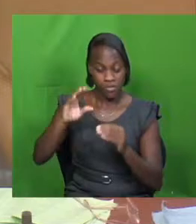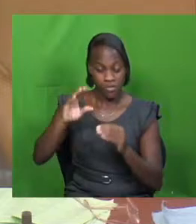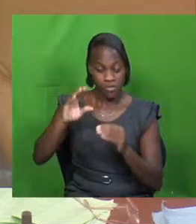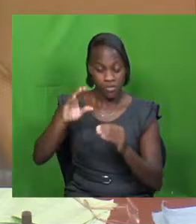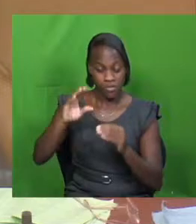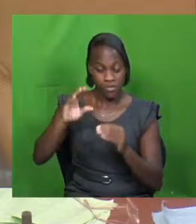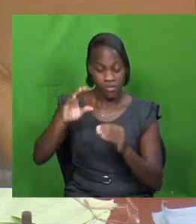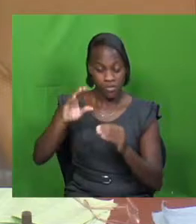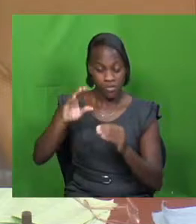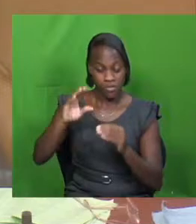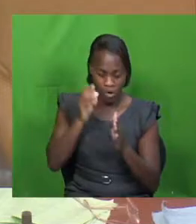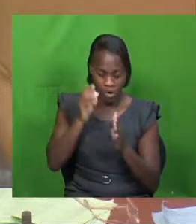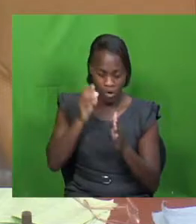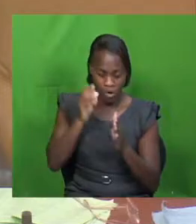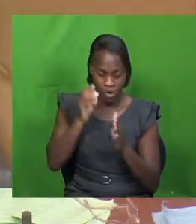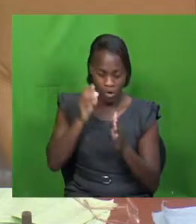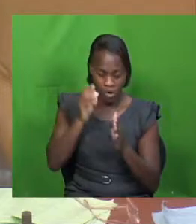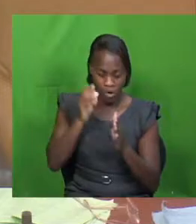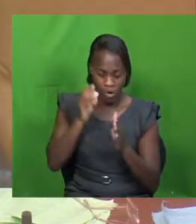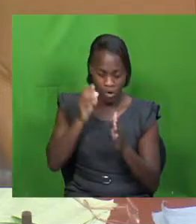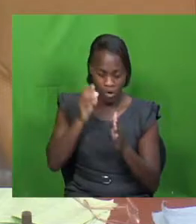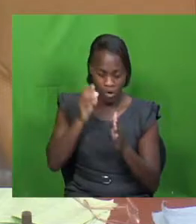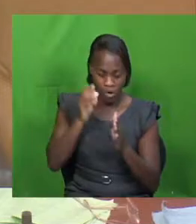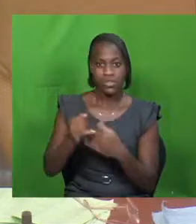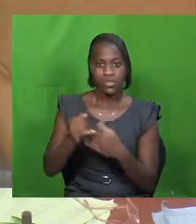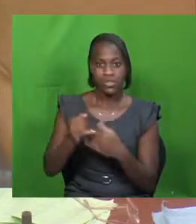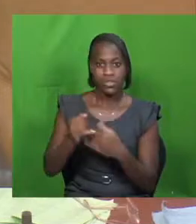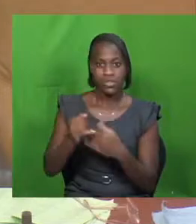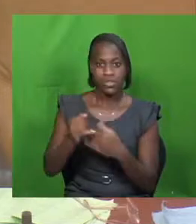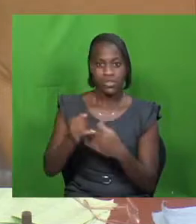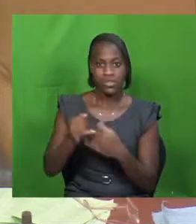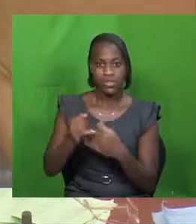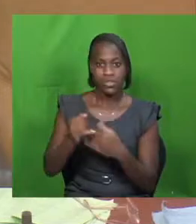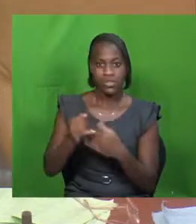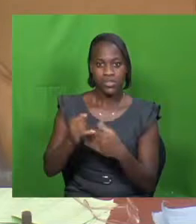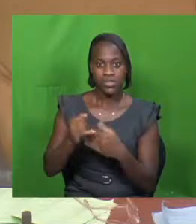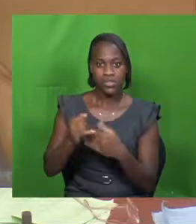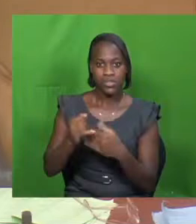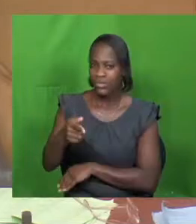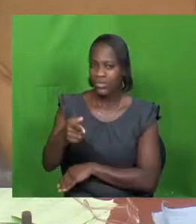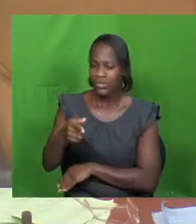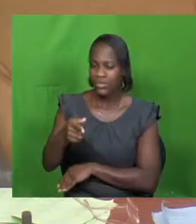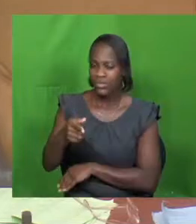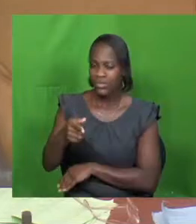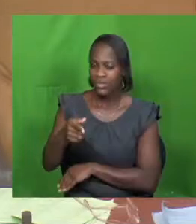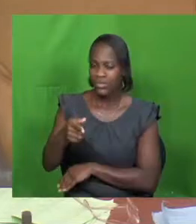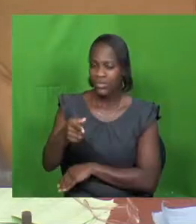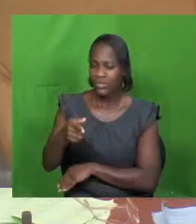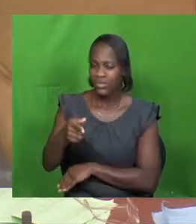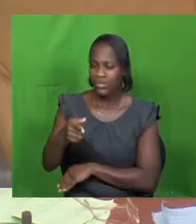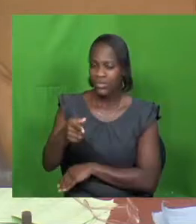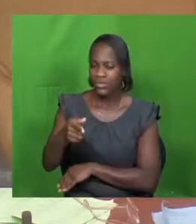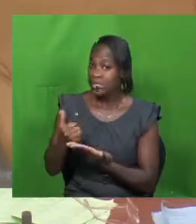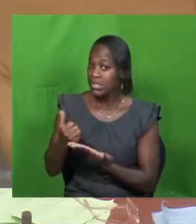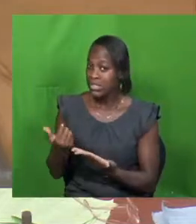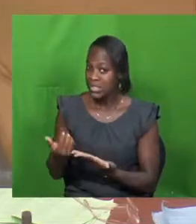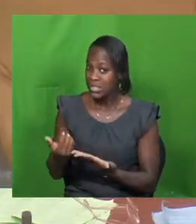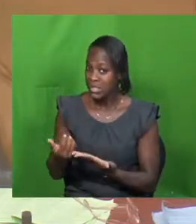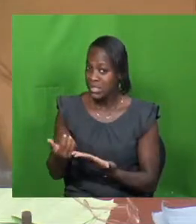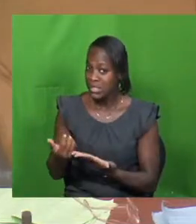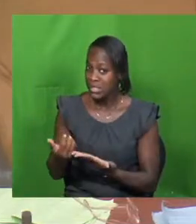period January to December 2021. So, Speaker, such a crucial document, including the documents that were